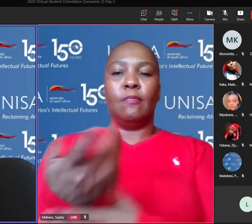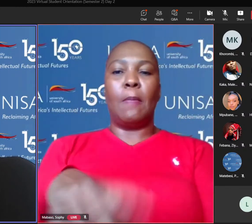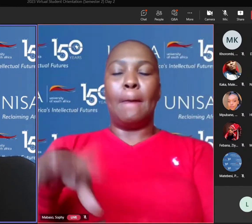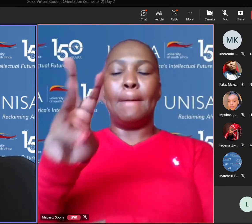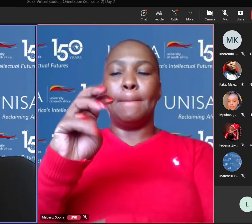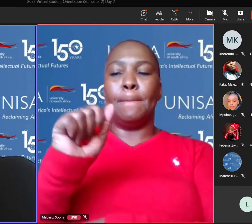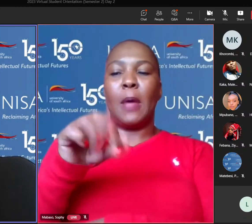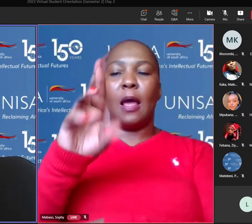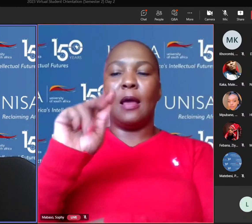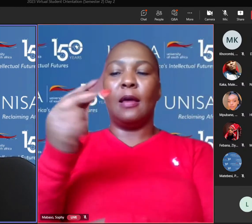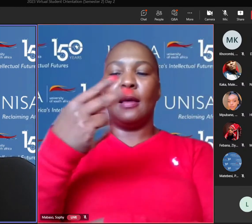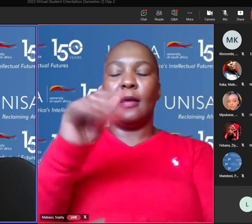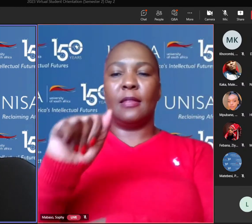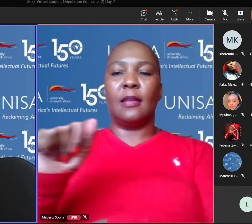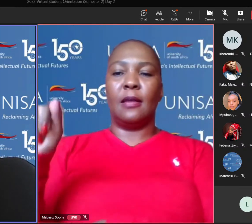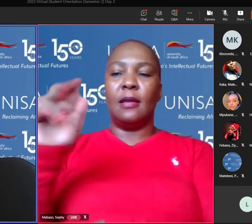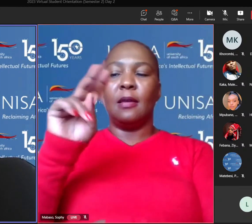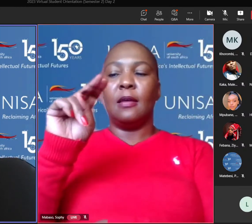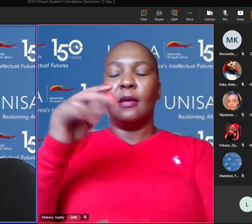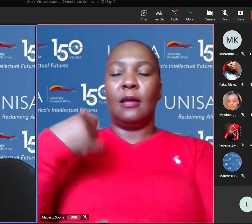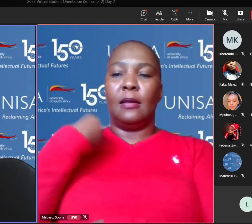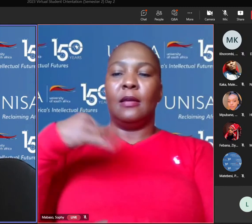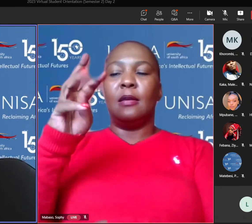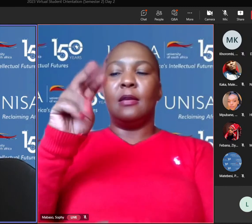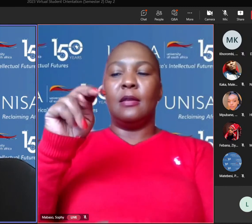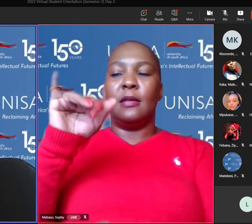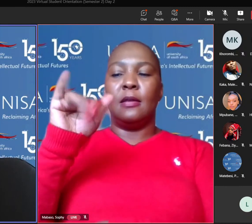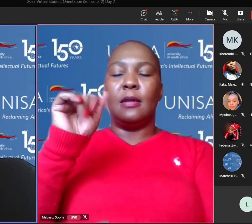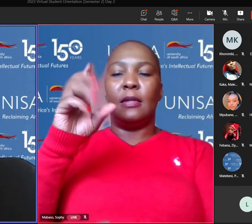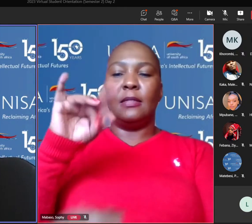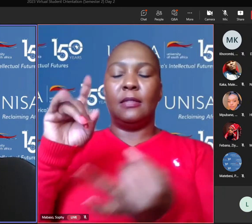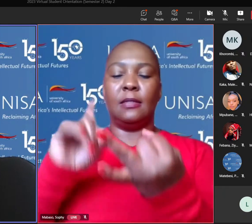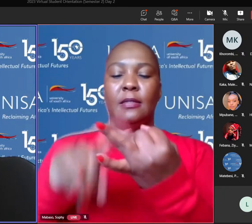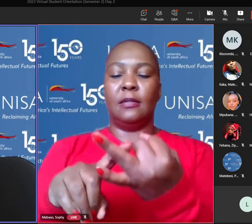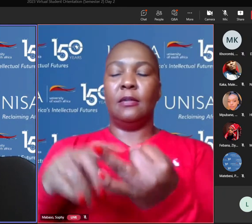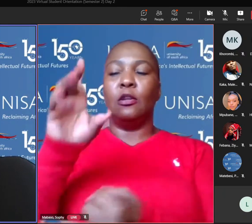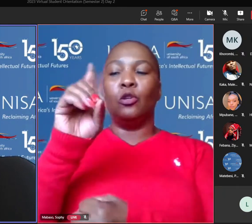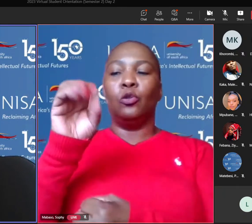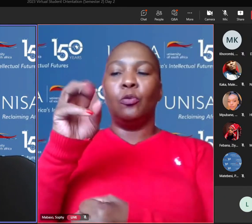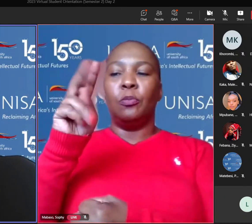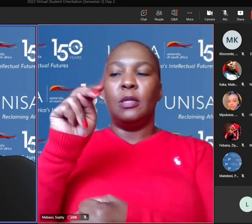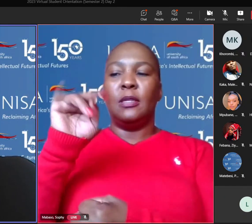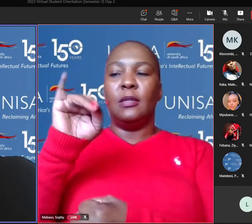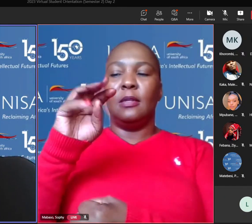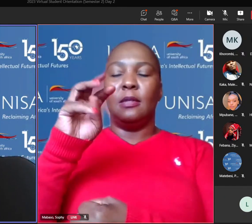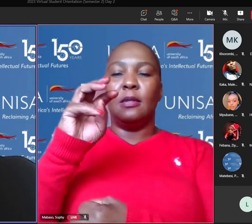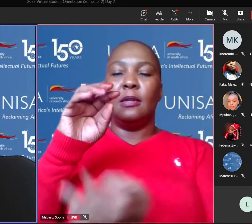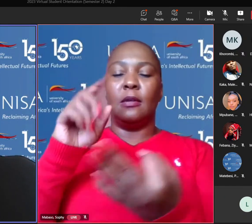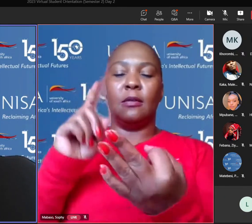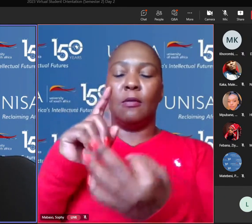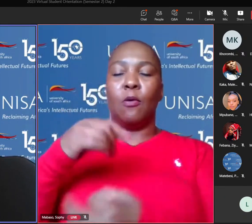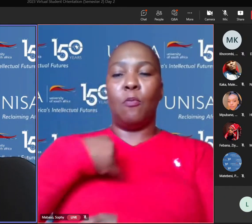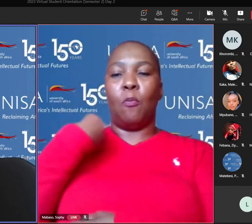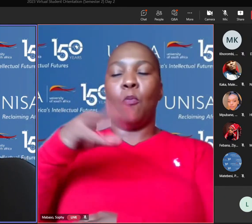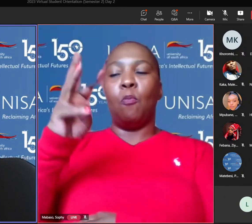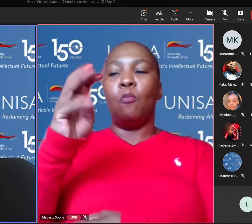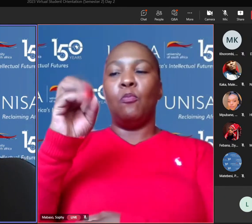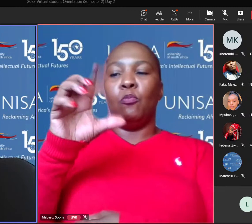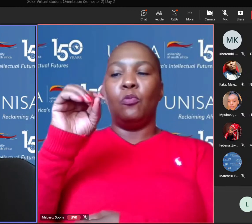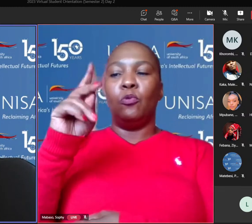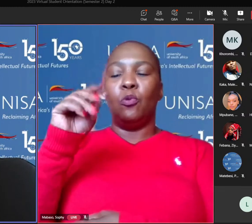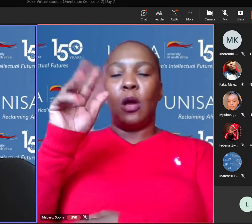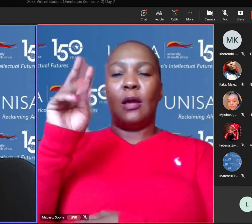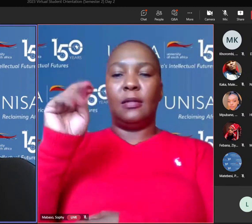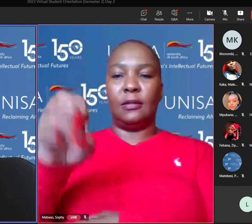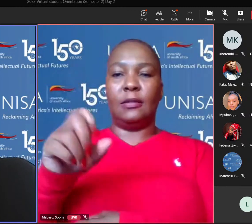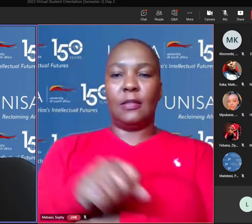Nyandi and Ms. Dominic Molokwane, where they're going to be speaking to you about understanding and participation in online